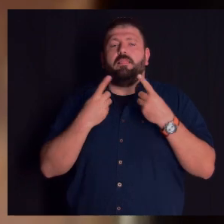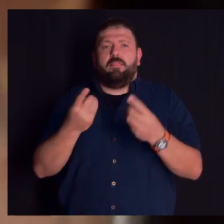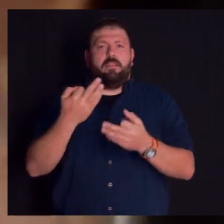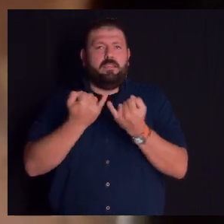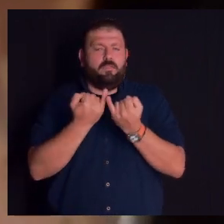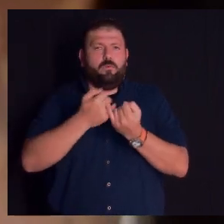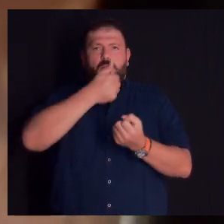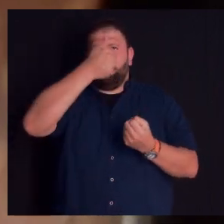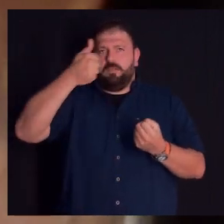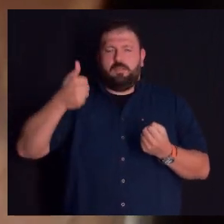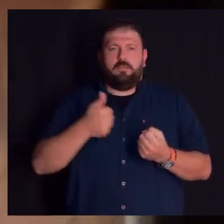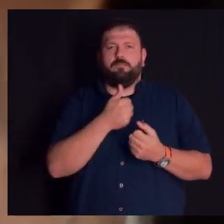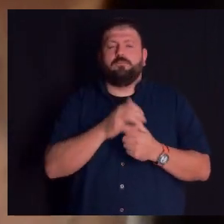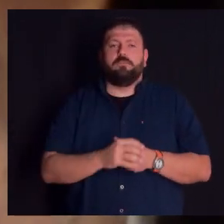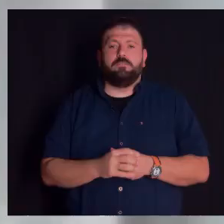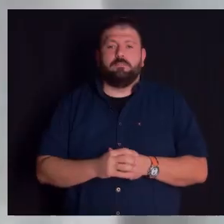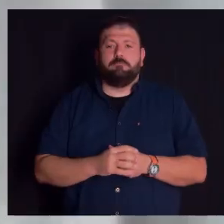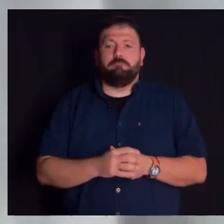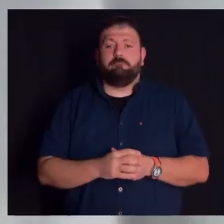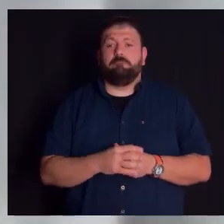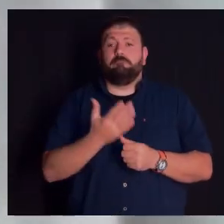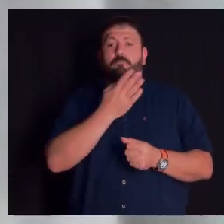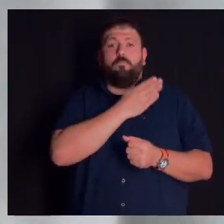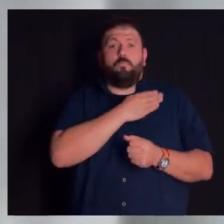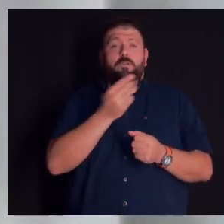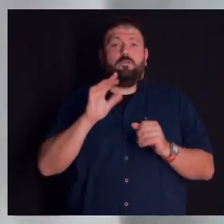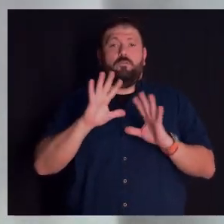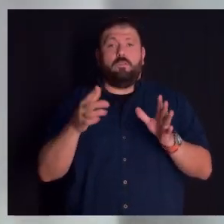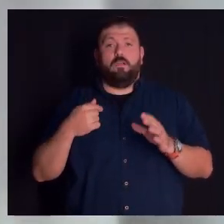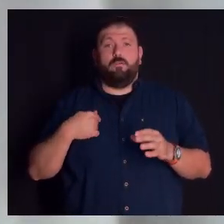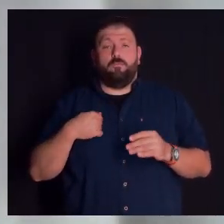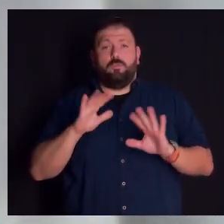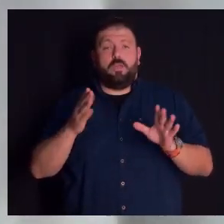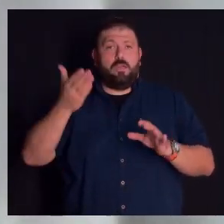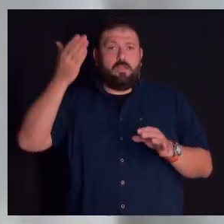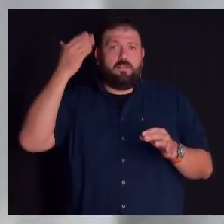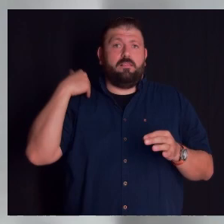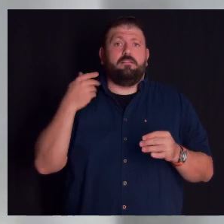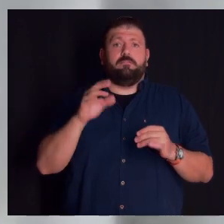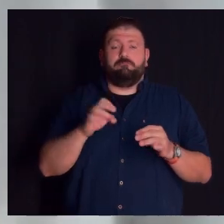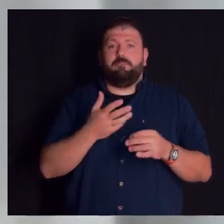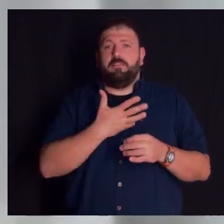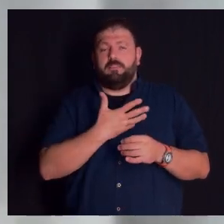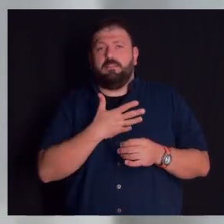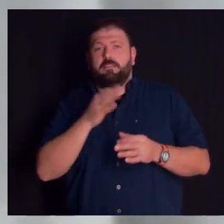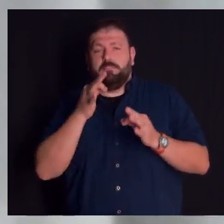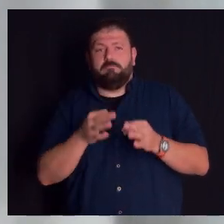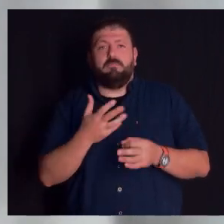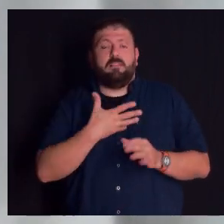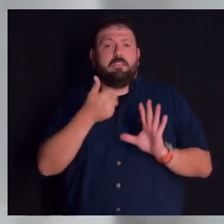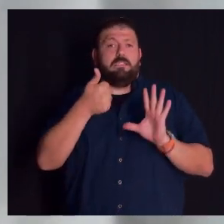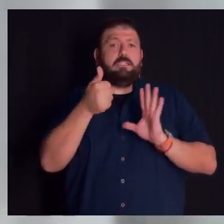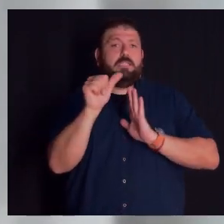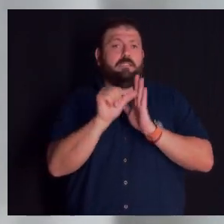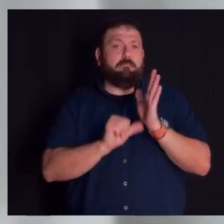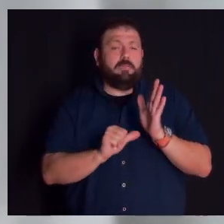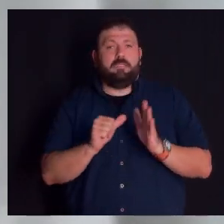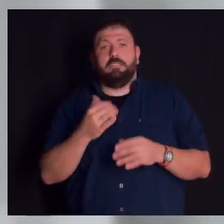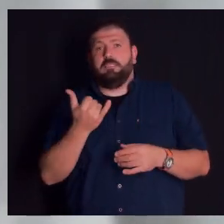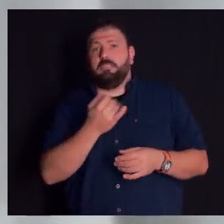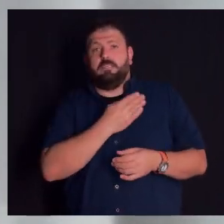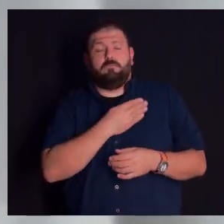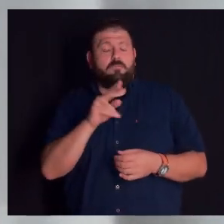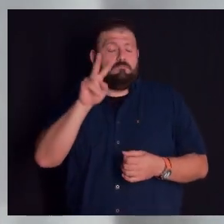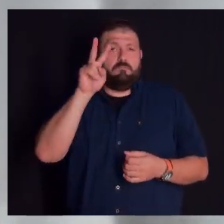we can start a second round. As I told you before, I'm only having here